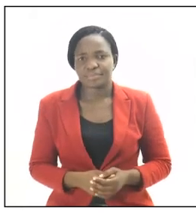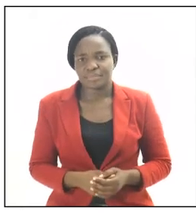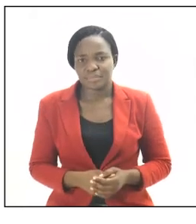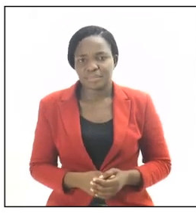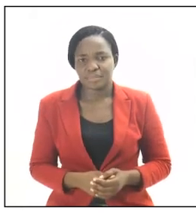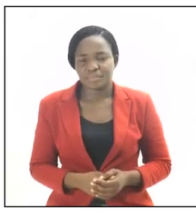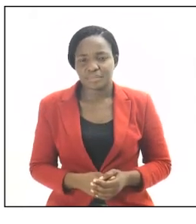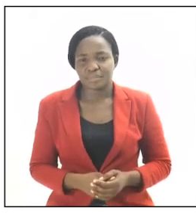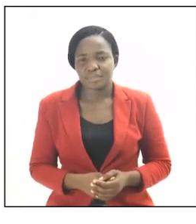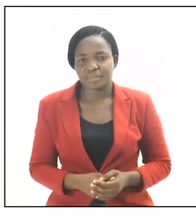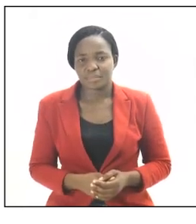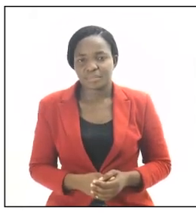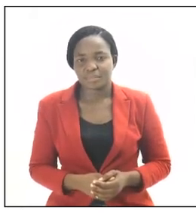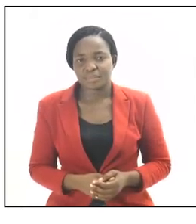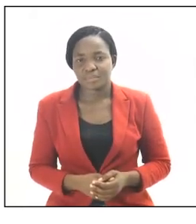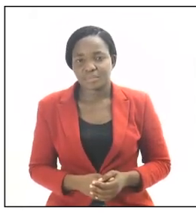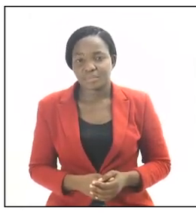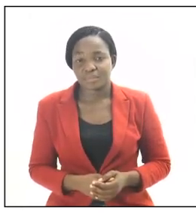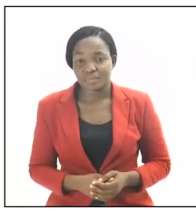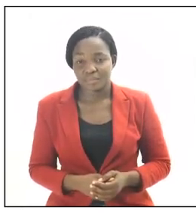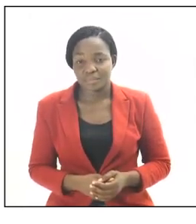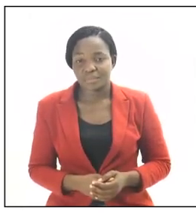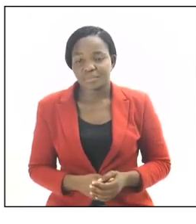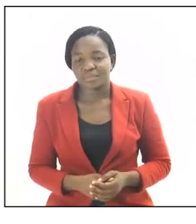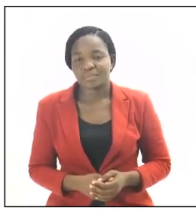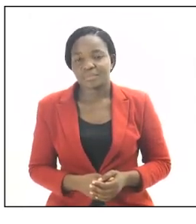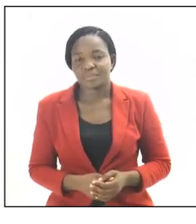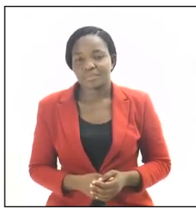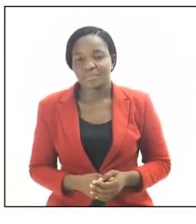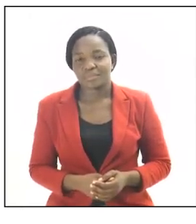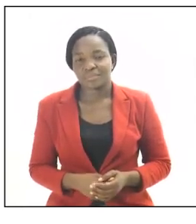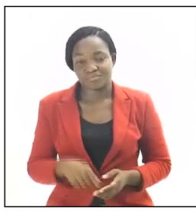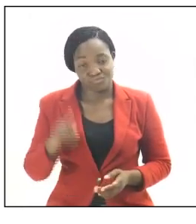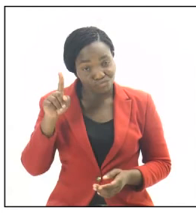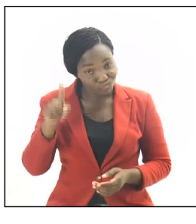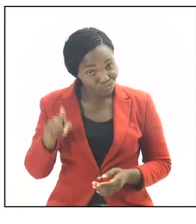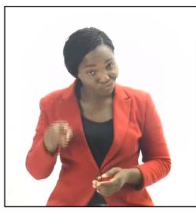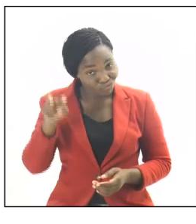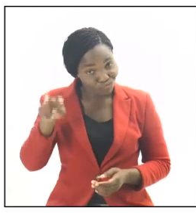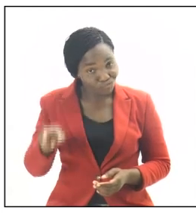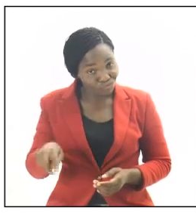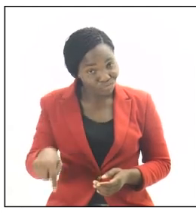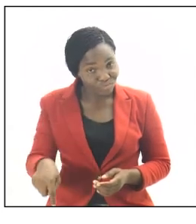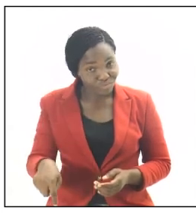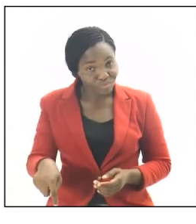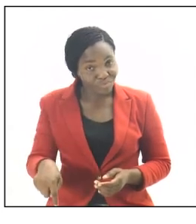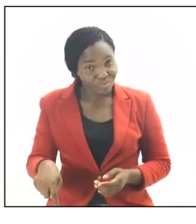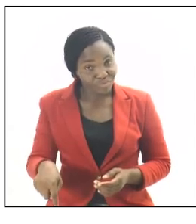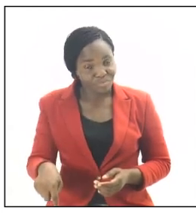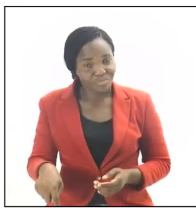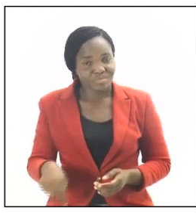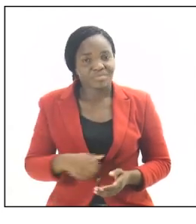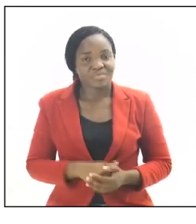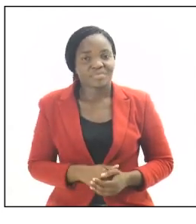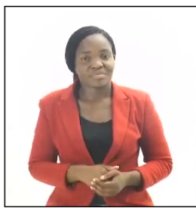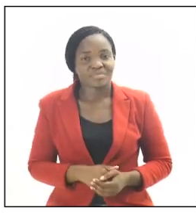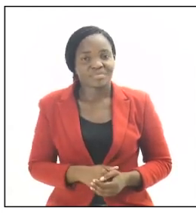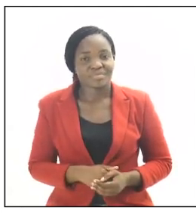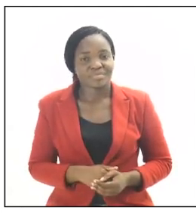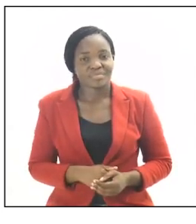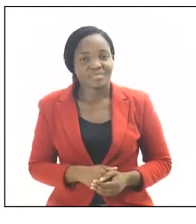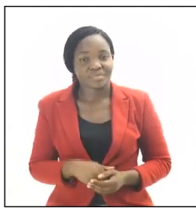centimeters. And then he turns right again and walks down along the breadth of the rectangle another 25